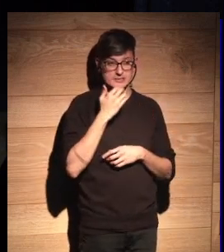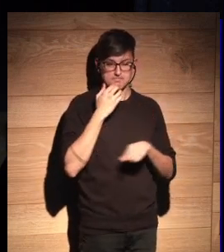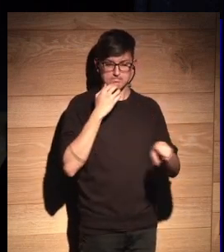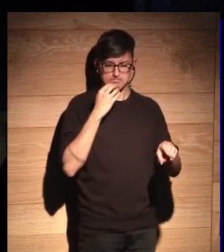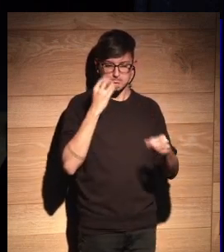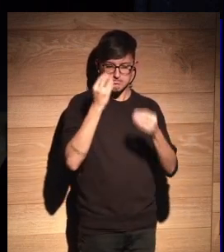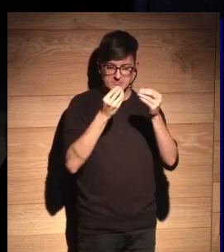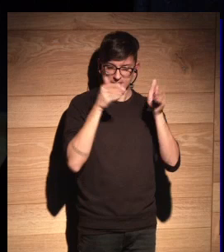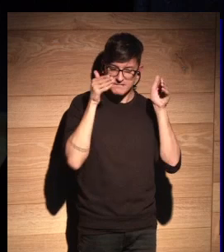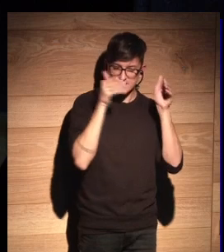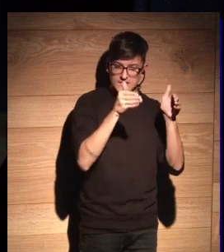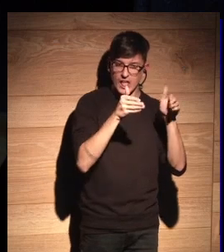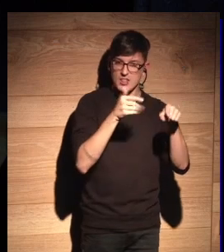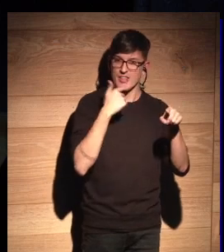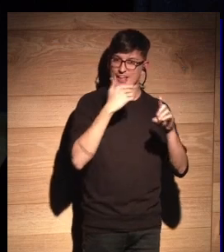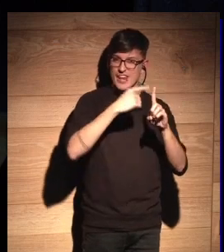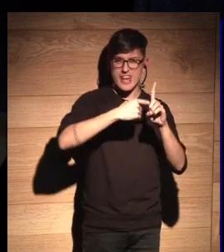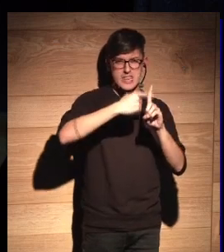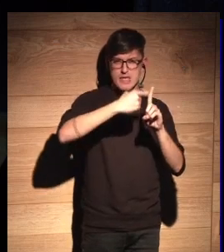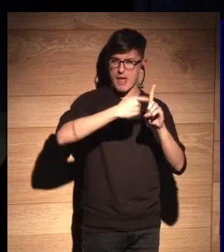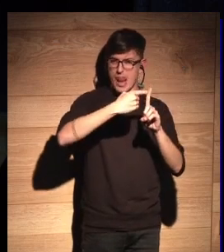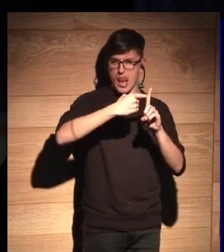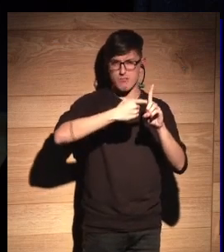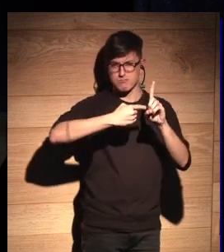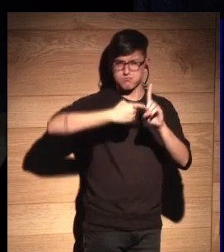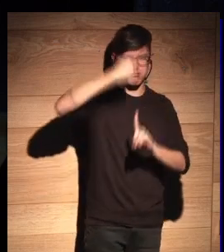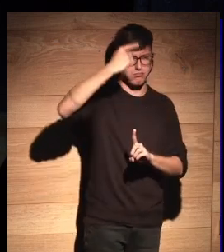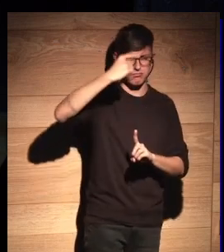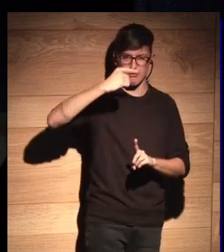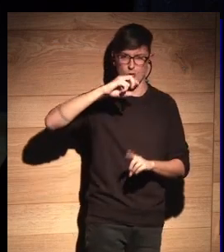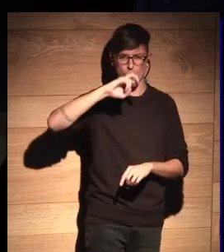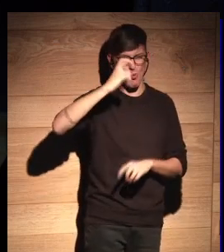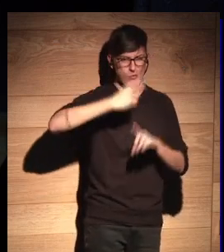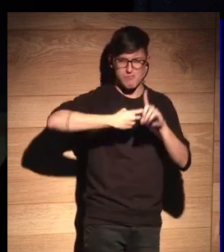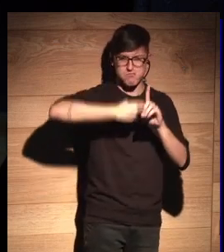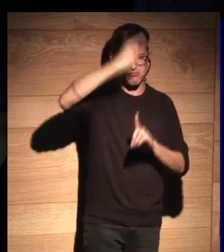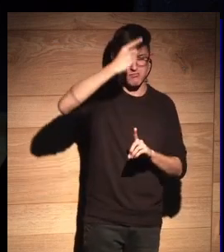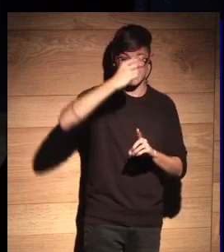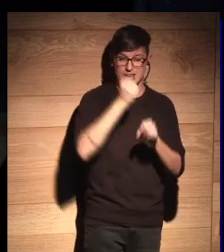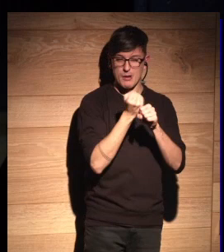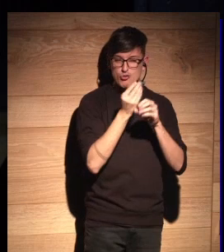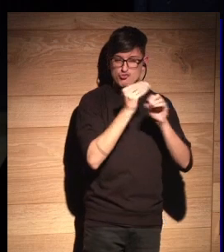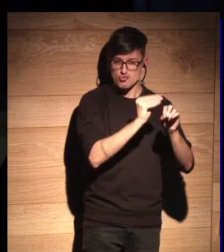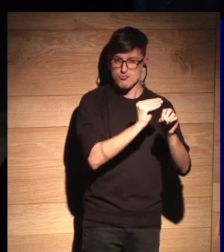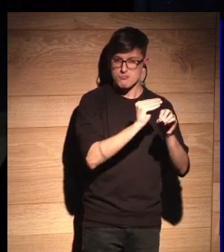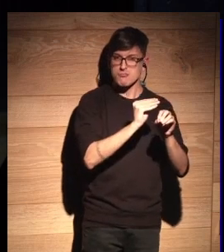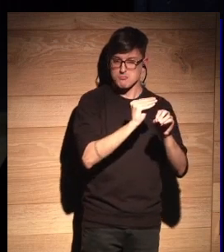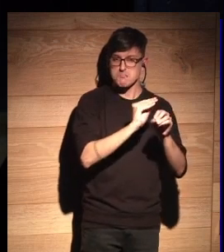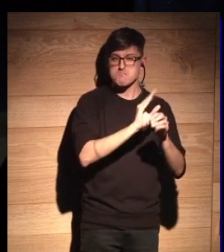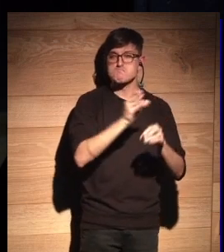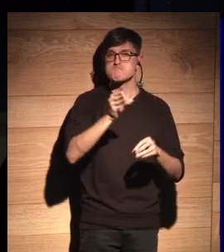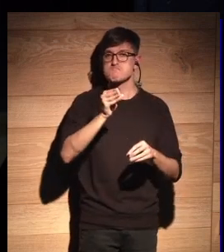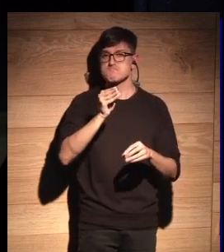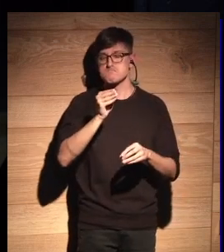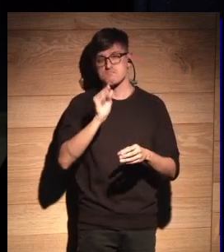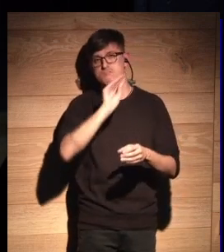possibilities to show their work in the Leica galleries, also sometimes in fairs. And we have